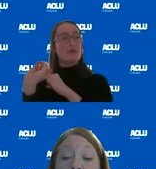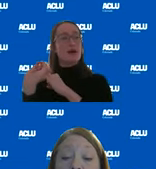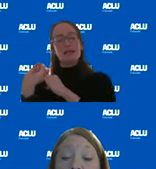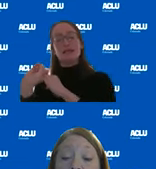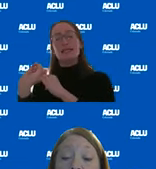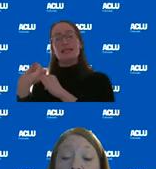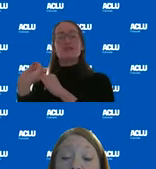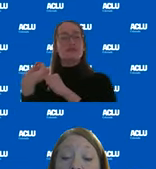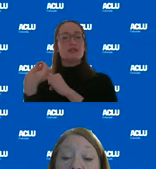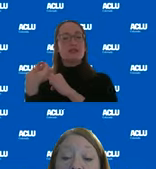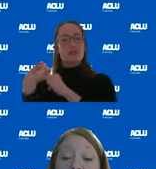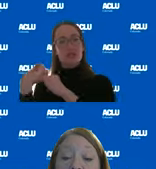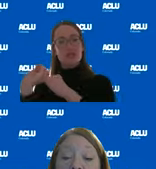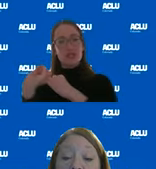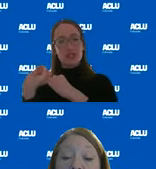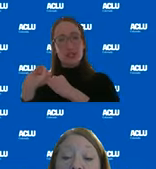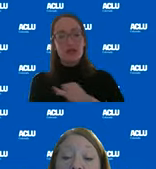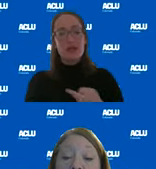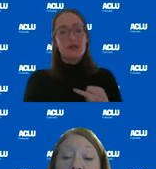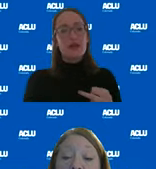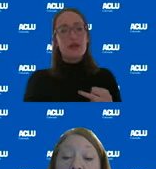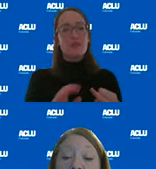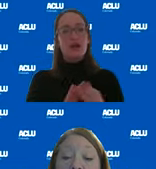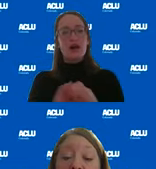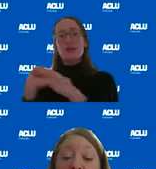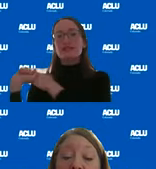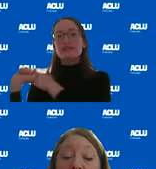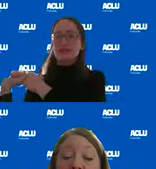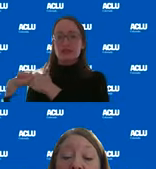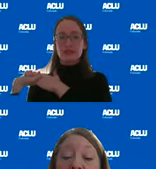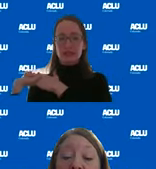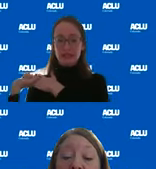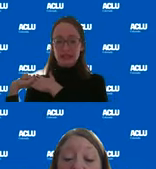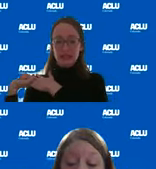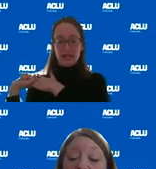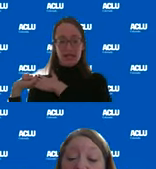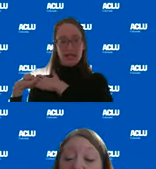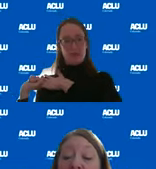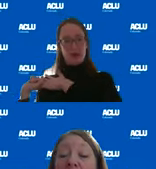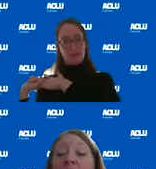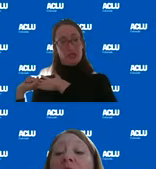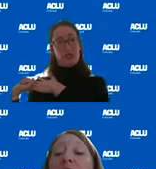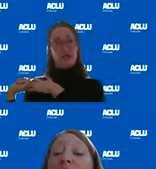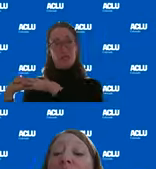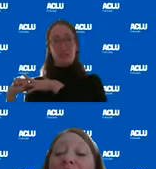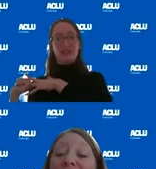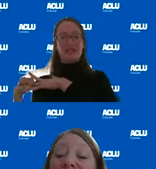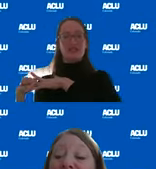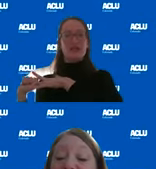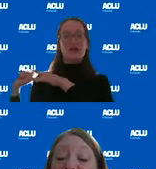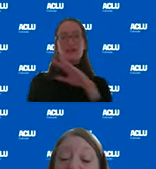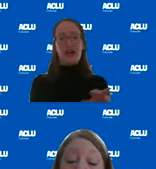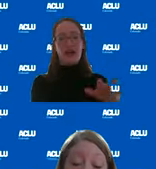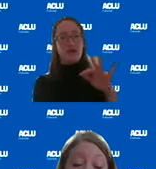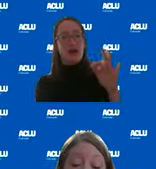the policy of same day voter registration that makes the biggest difference in participation. But it's